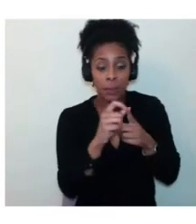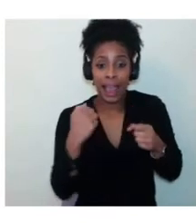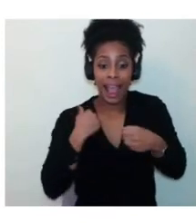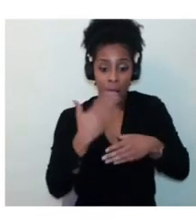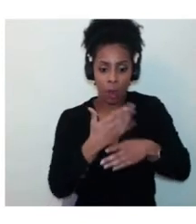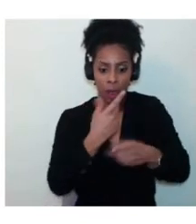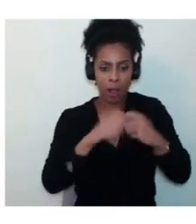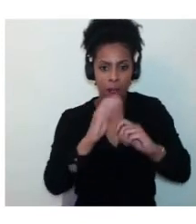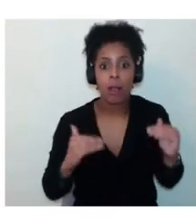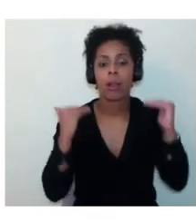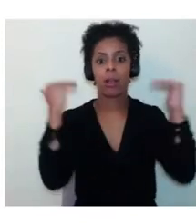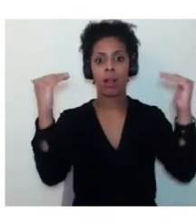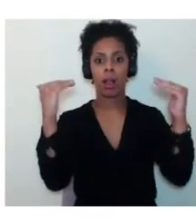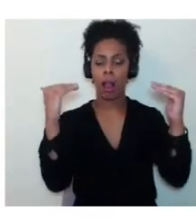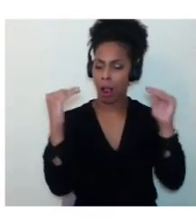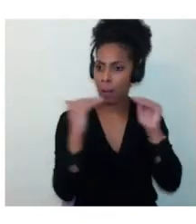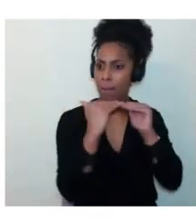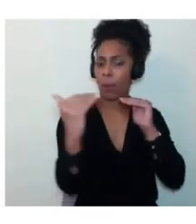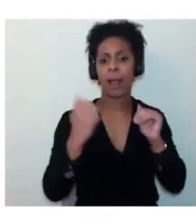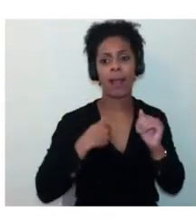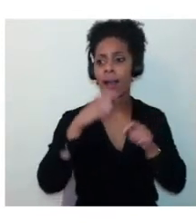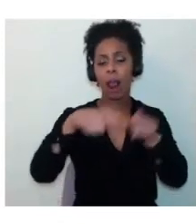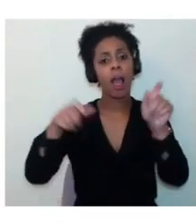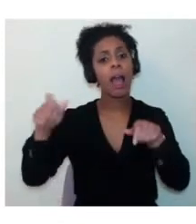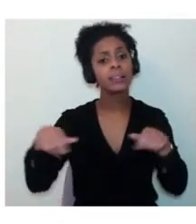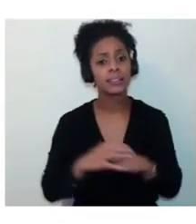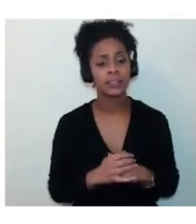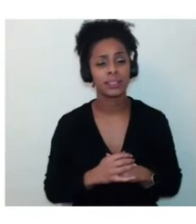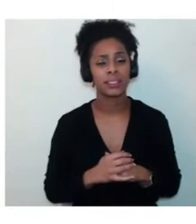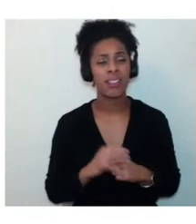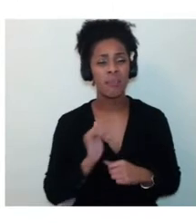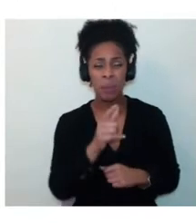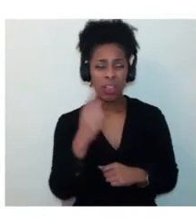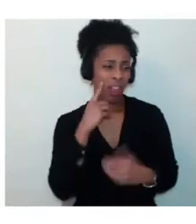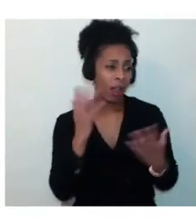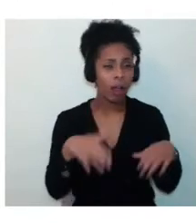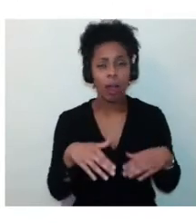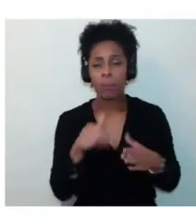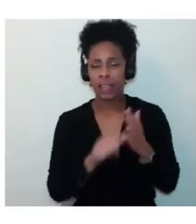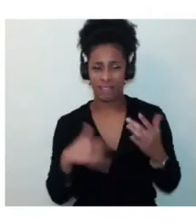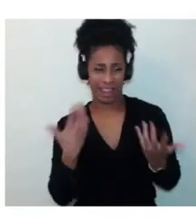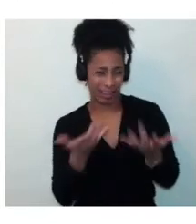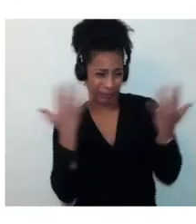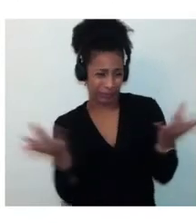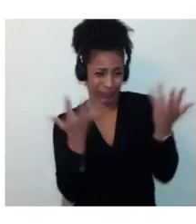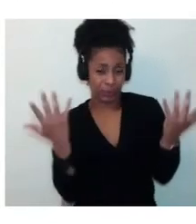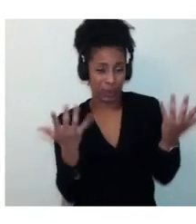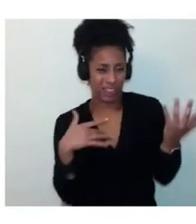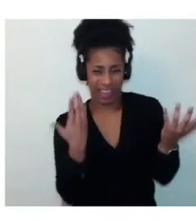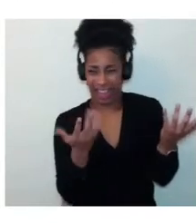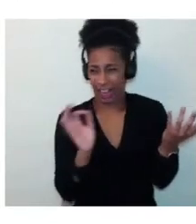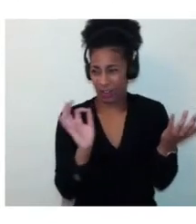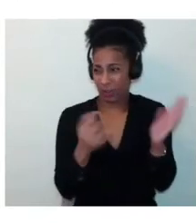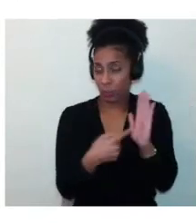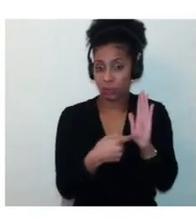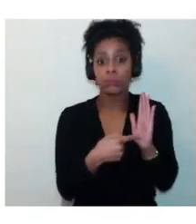quite sort of touchy-feely, if you like, but I think it's no less important because it is. Because I think that if